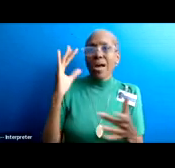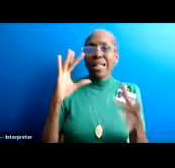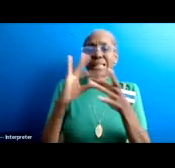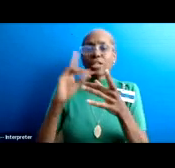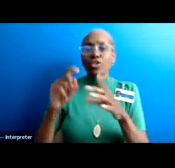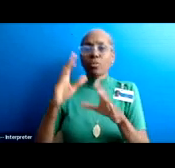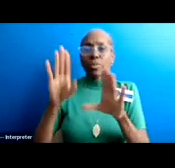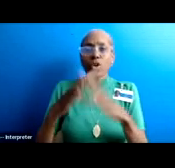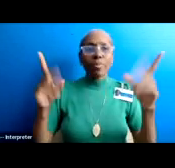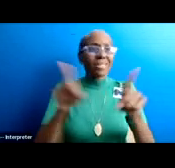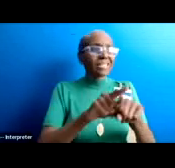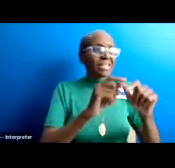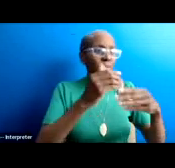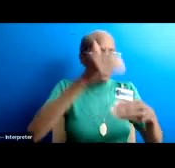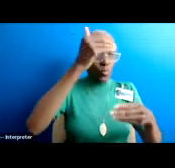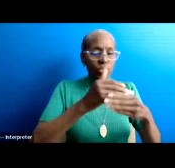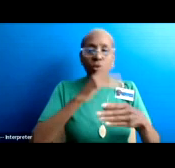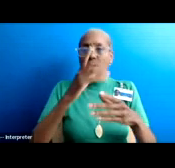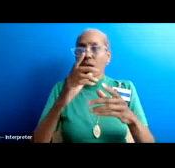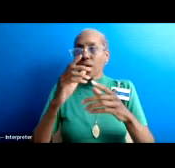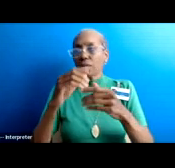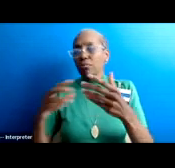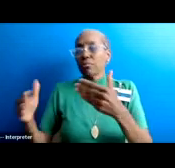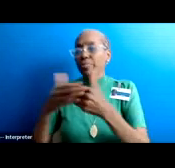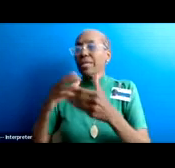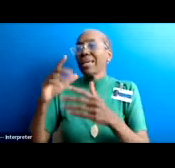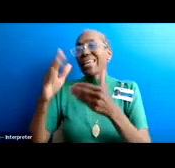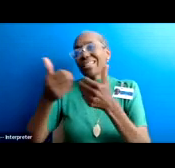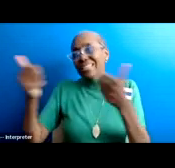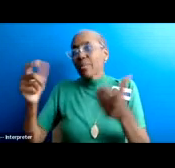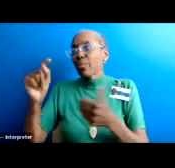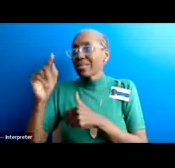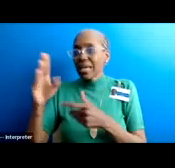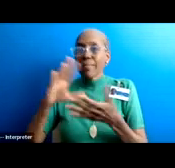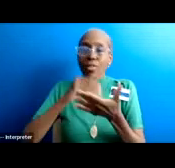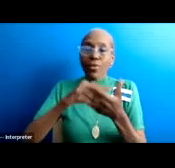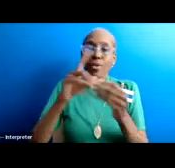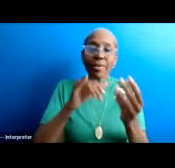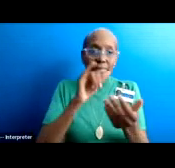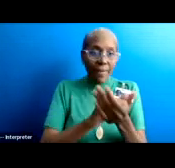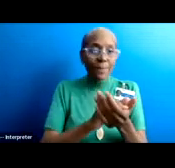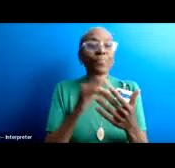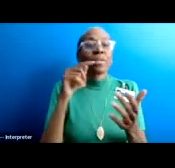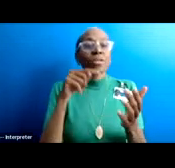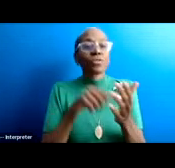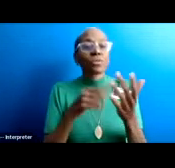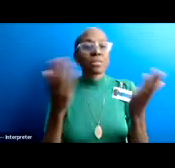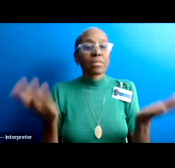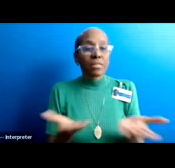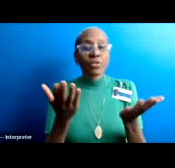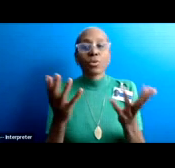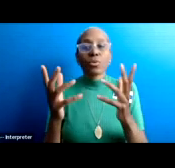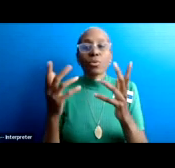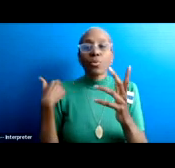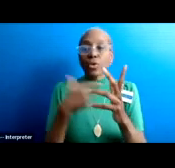open in the same window and not set to open in a new tab. Learning a lot about that. So just know we're all in